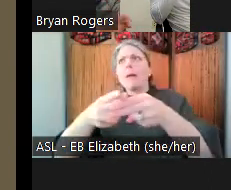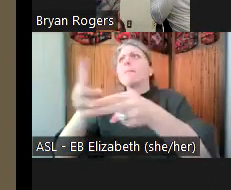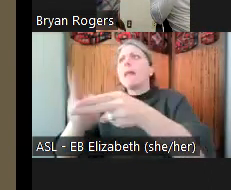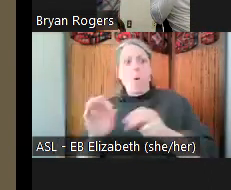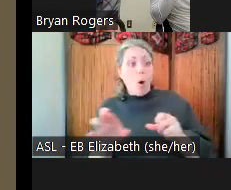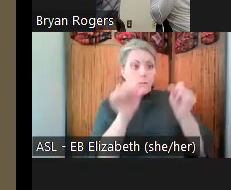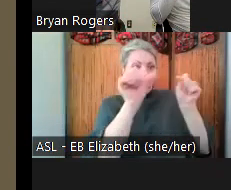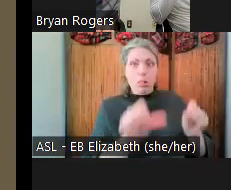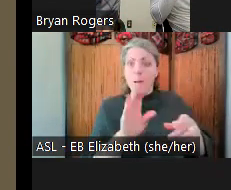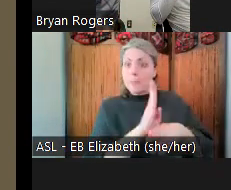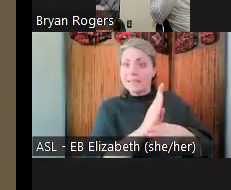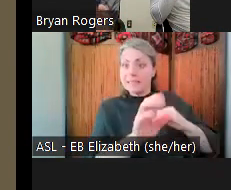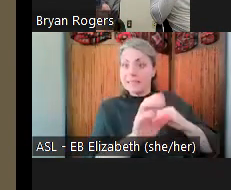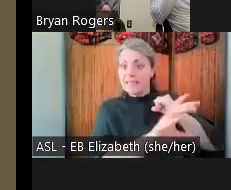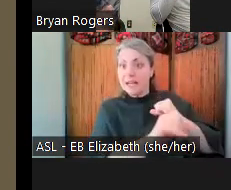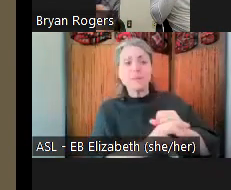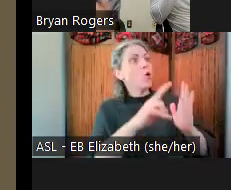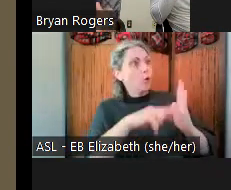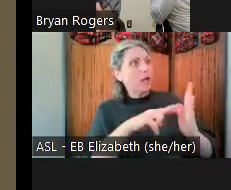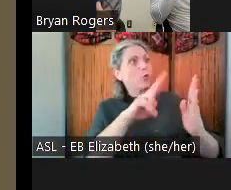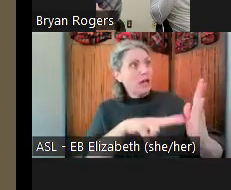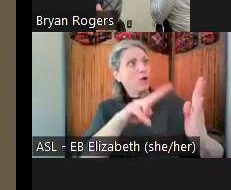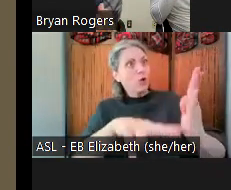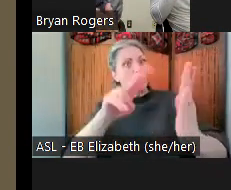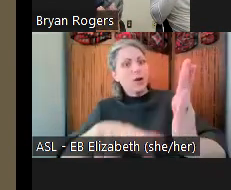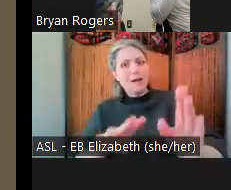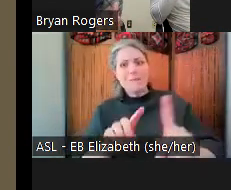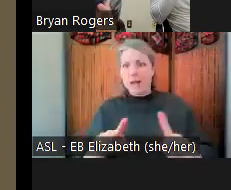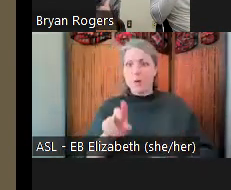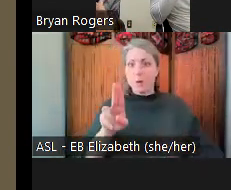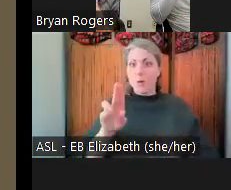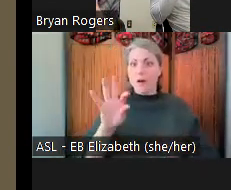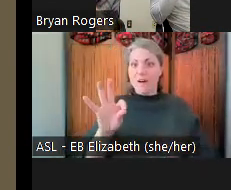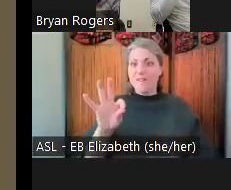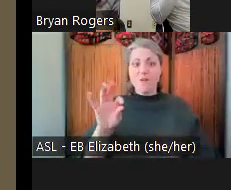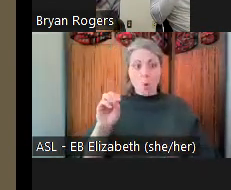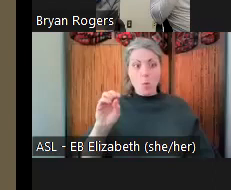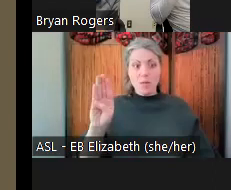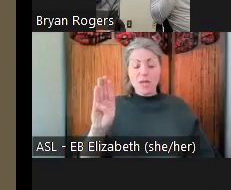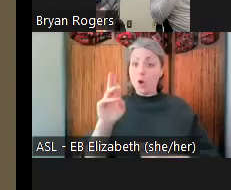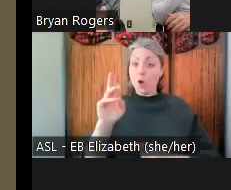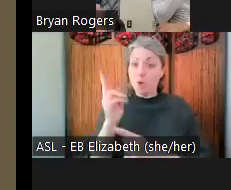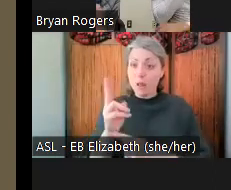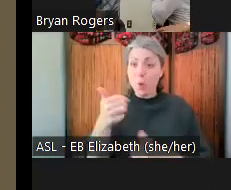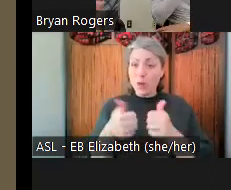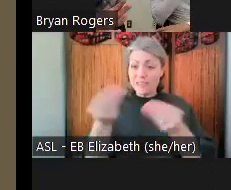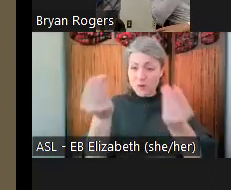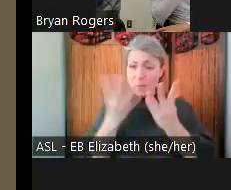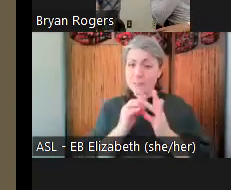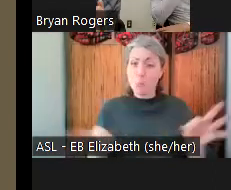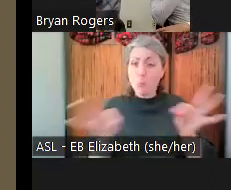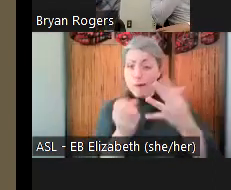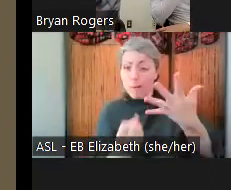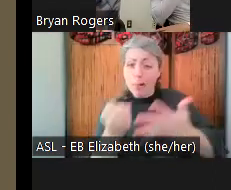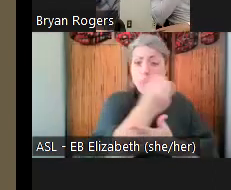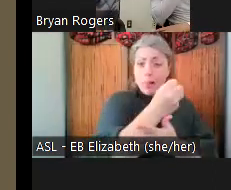and this is kind of a good tool to see UFOV standing for useful field of vision, like what is important within your field